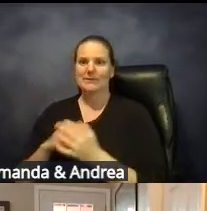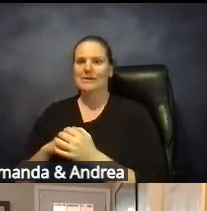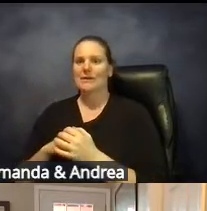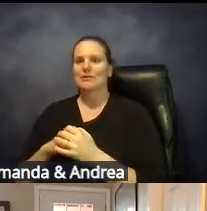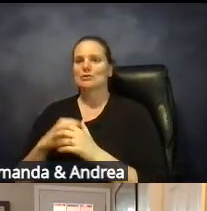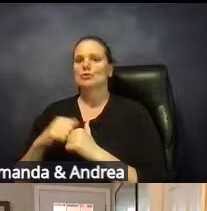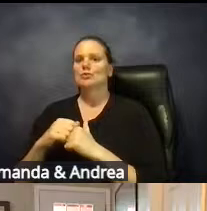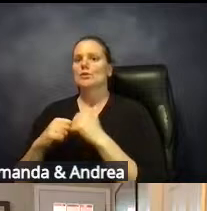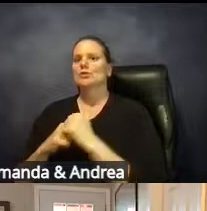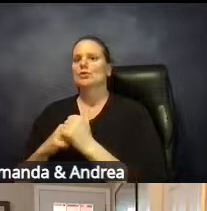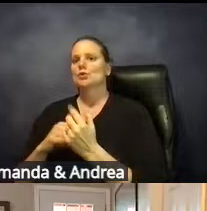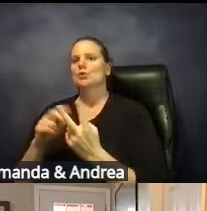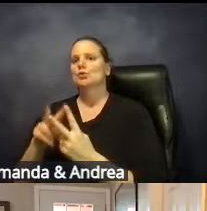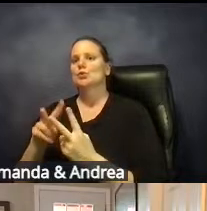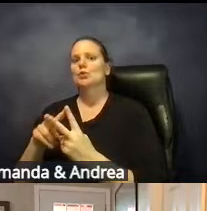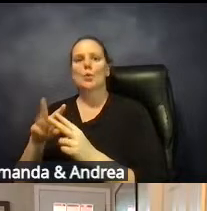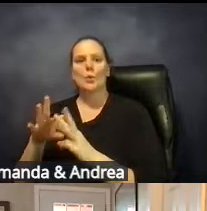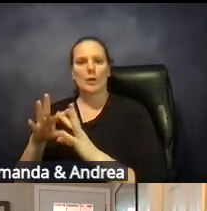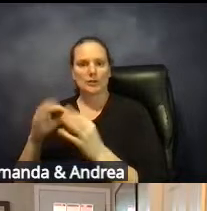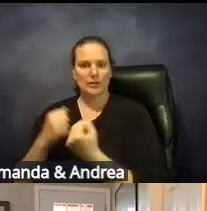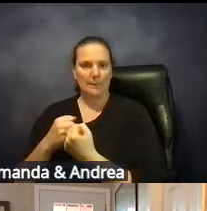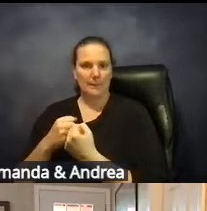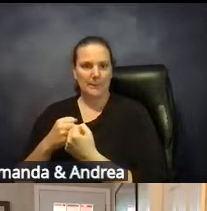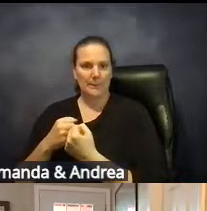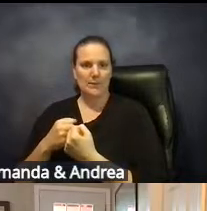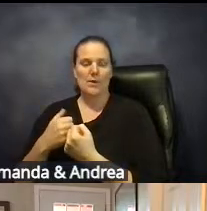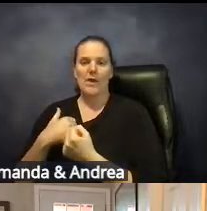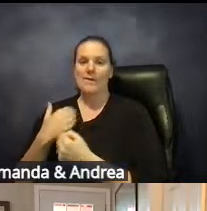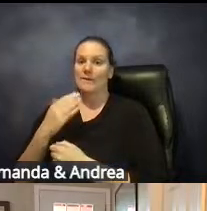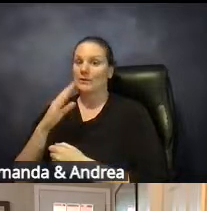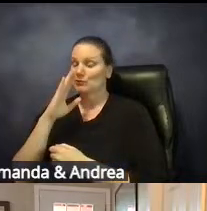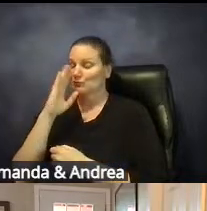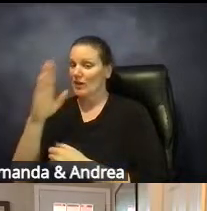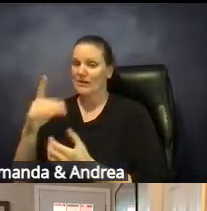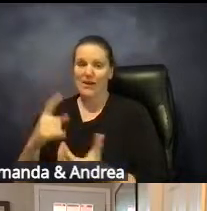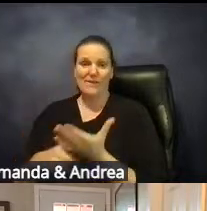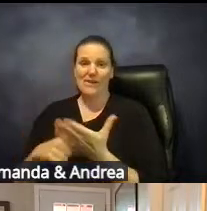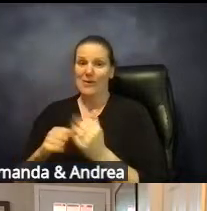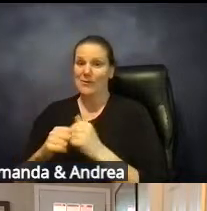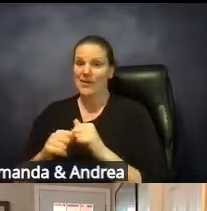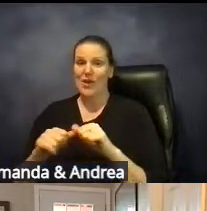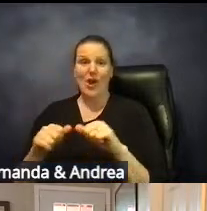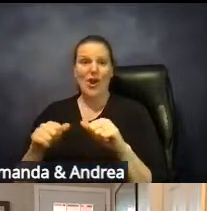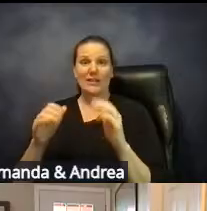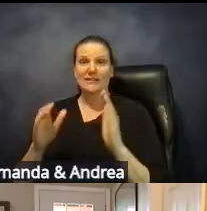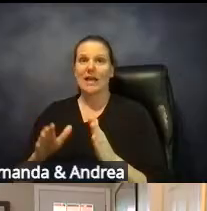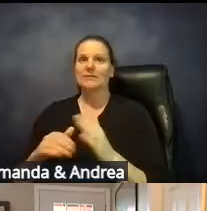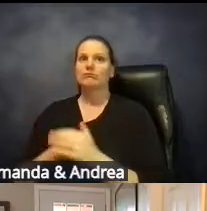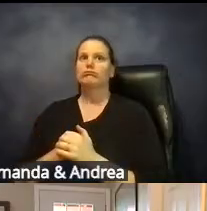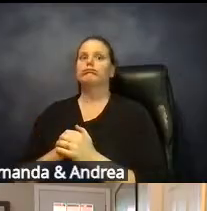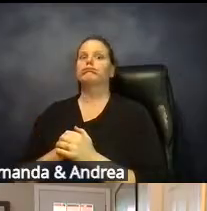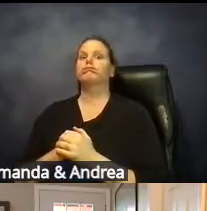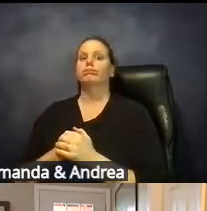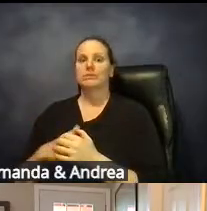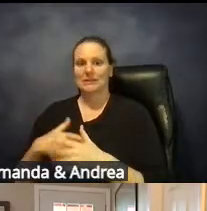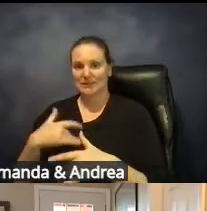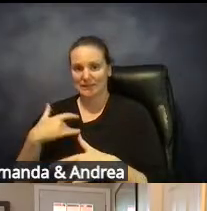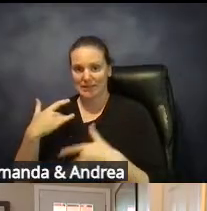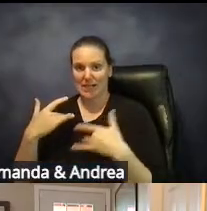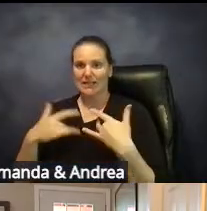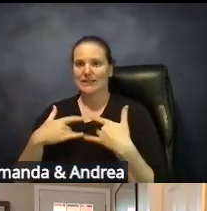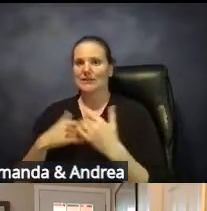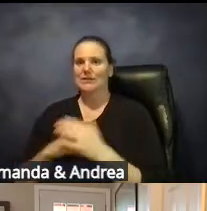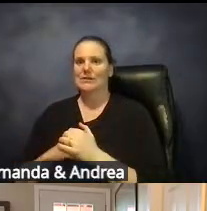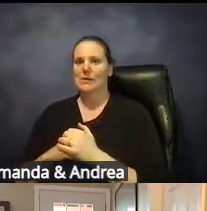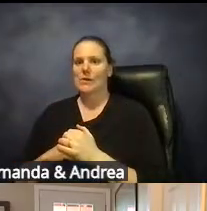structuring these two workshops to have that direct conversation with our architects is very exciting. And we